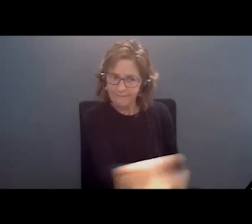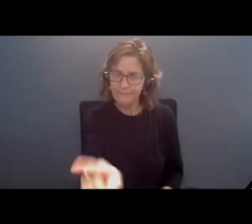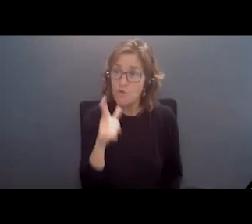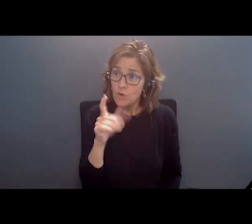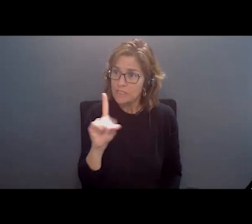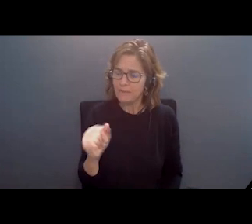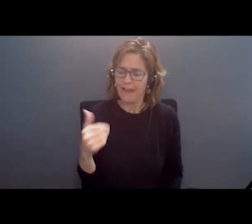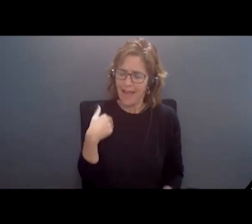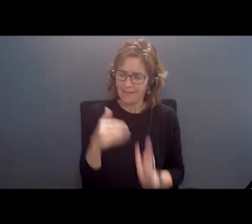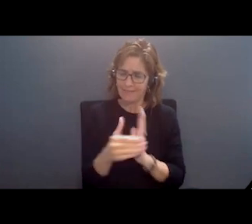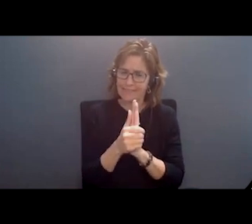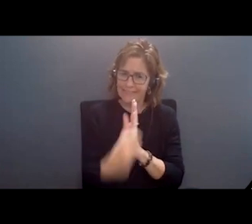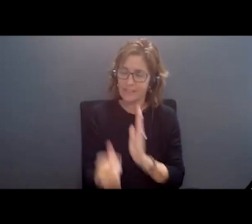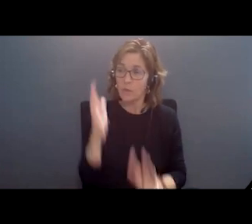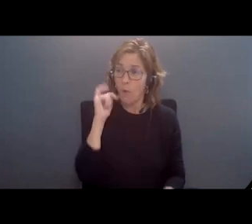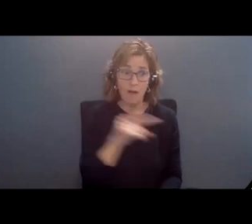Next slide.